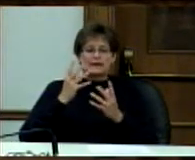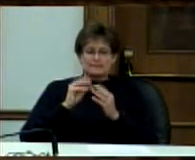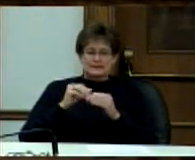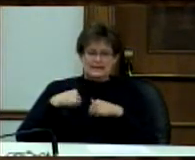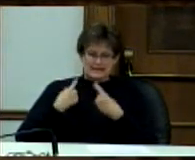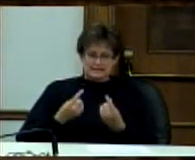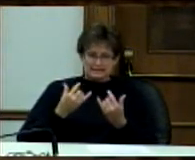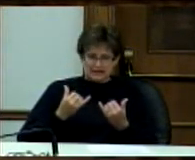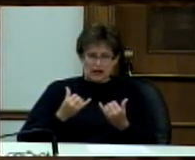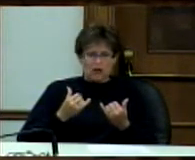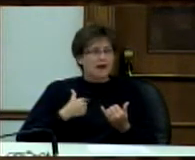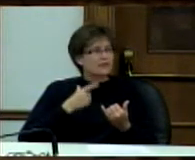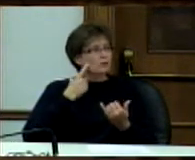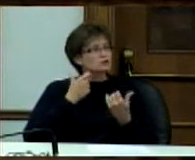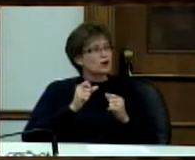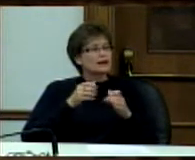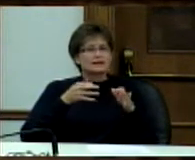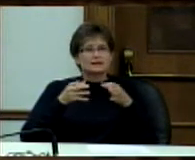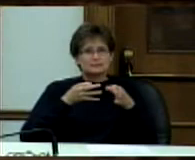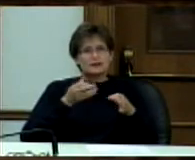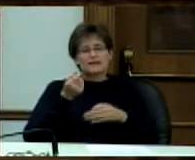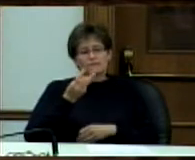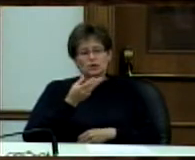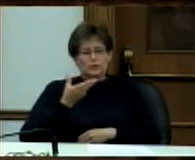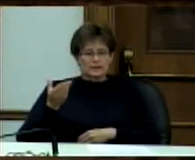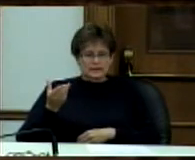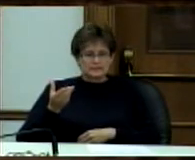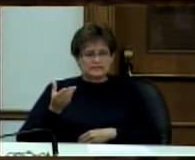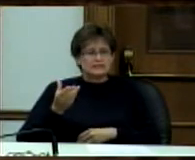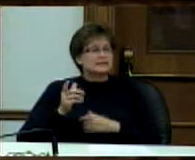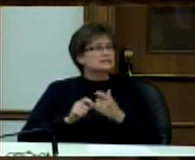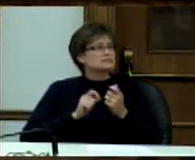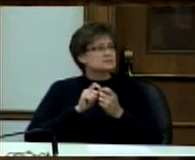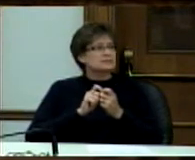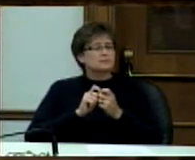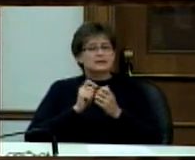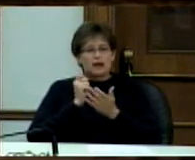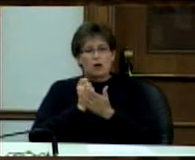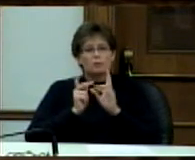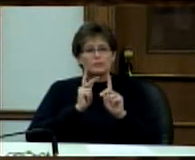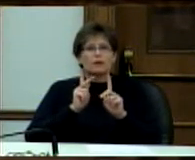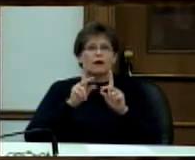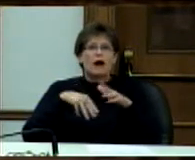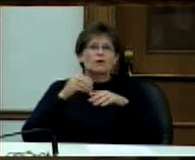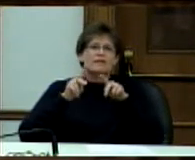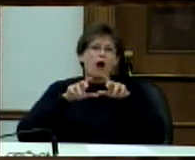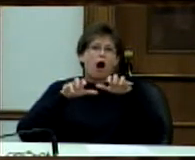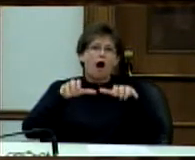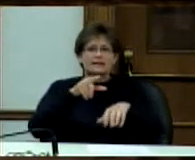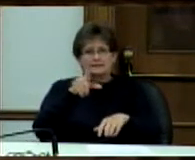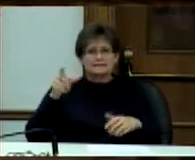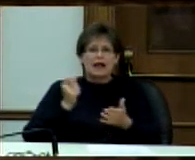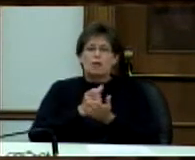number of meetings now. I think I'll try to say just a few words to particularly bring our audience up to speed on